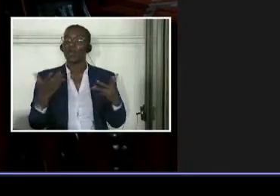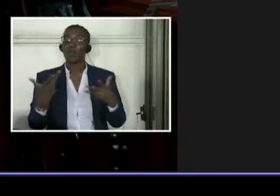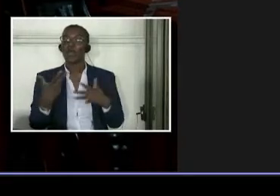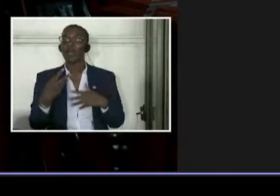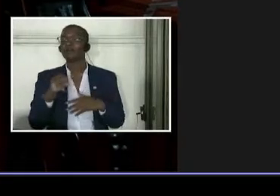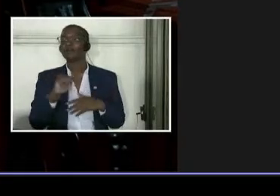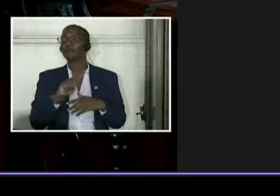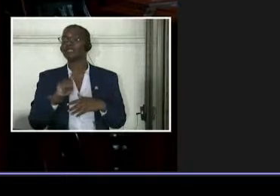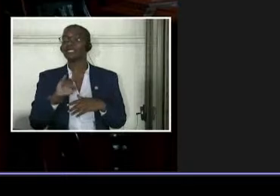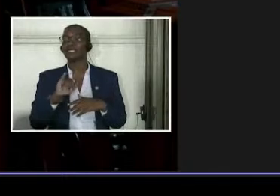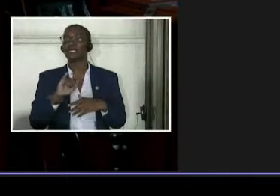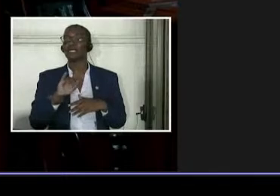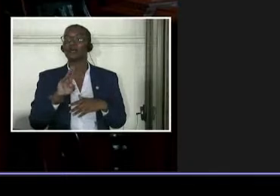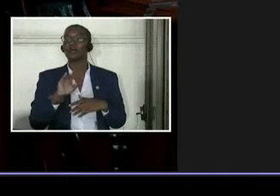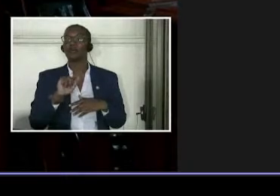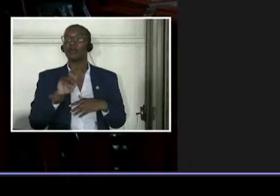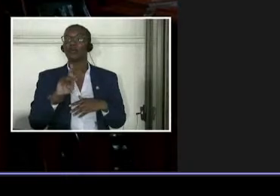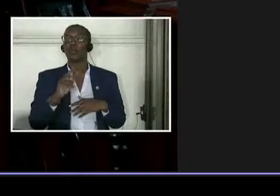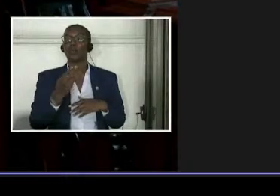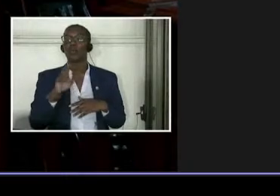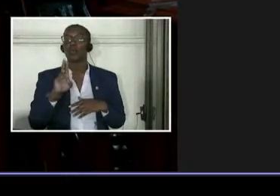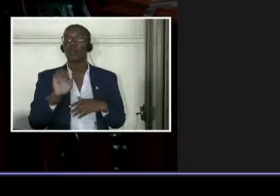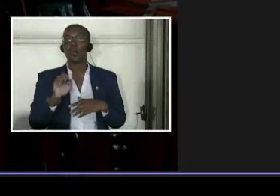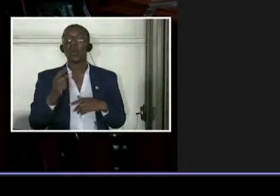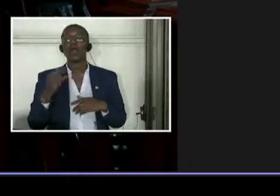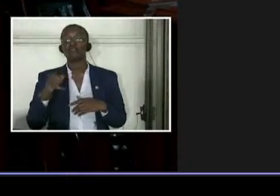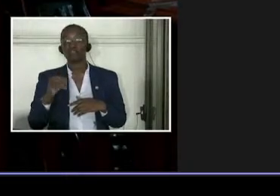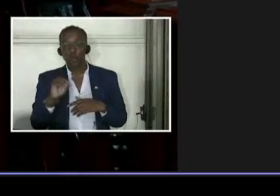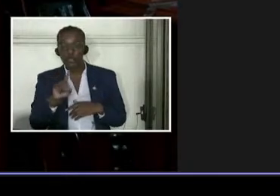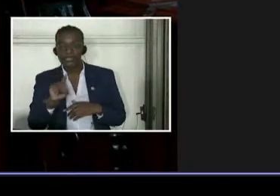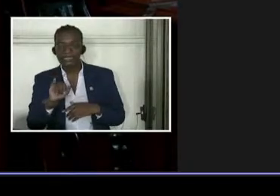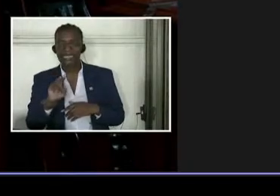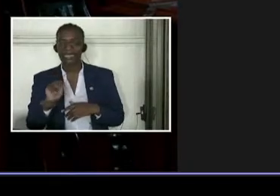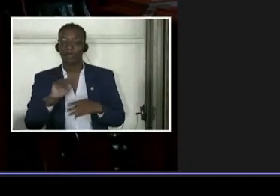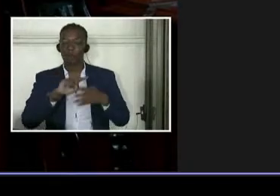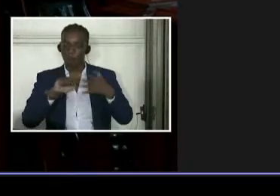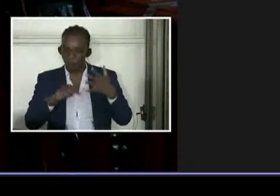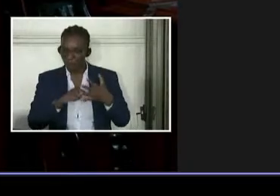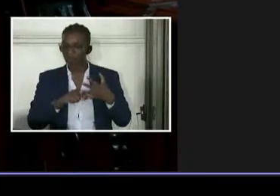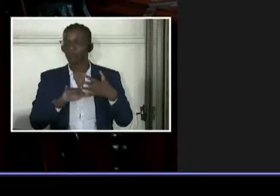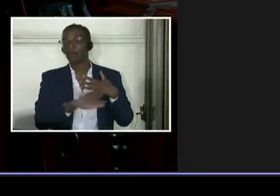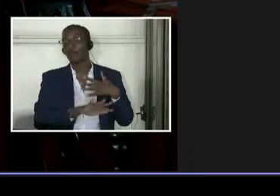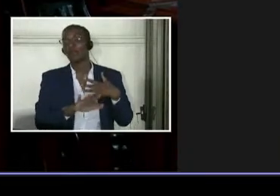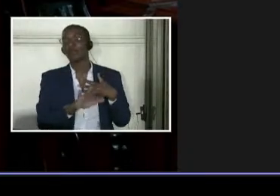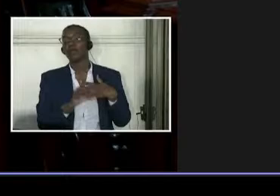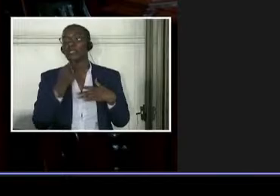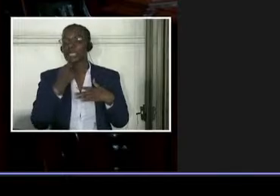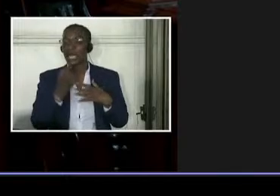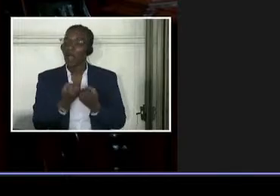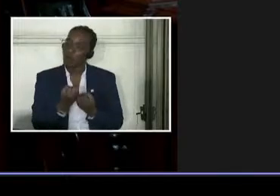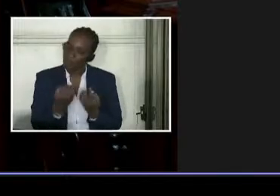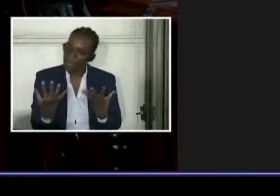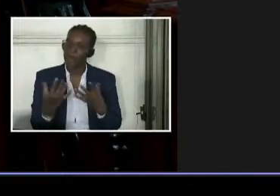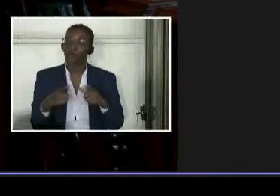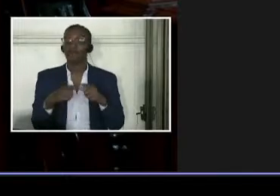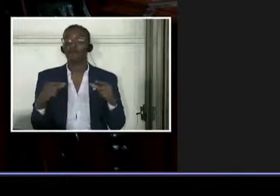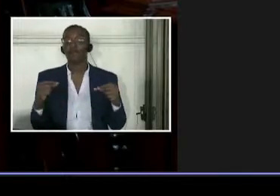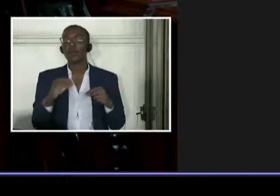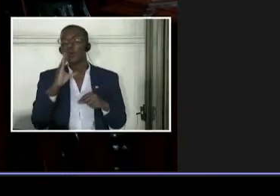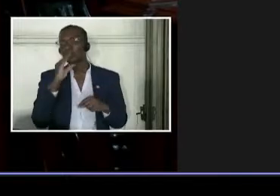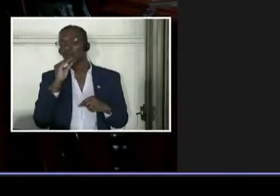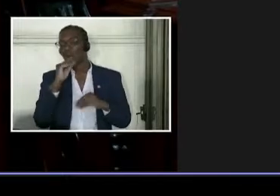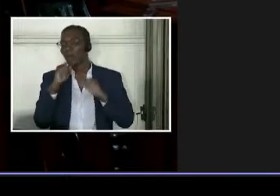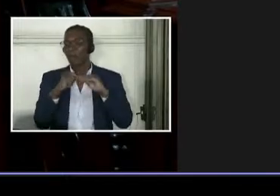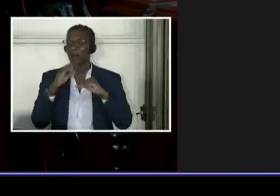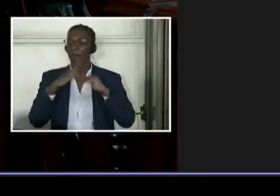in Jozini. We are now building. We'll come back and report in this house and tell you exactly how many we have completed. We won't be talking